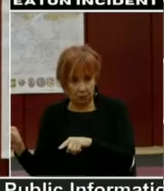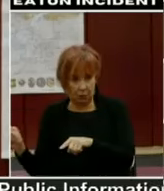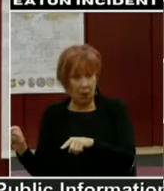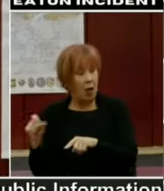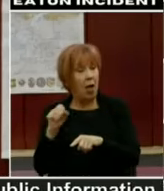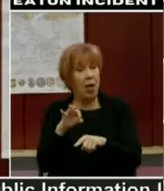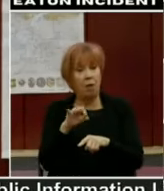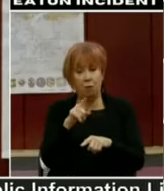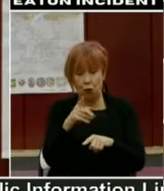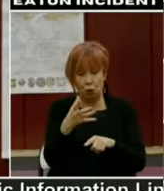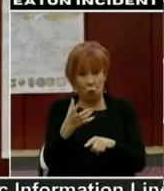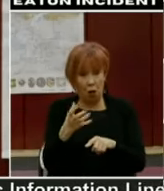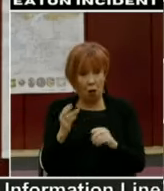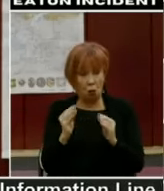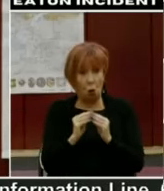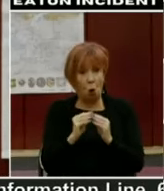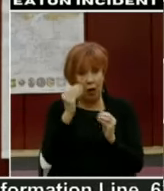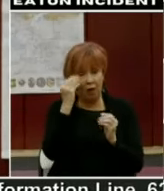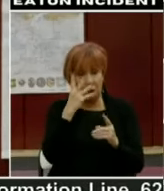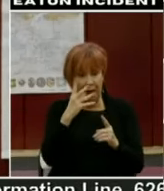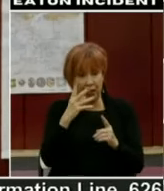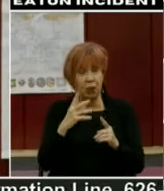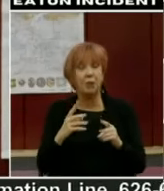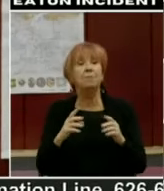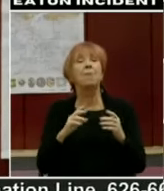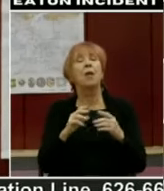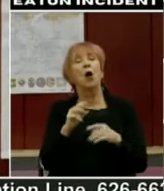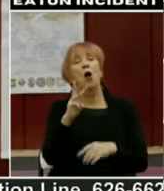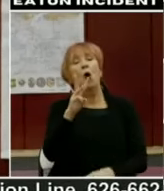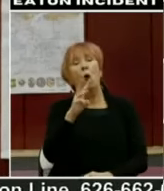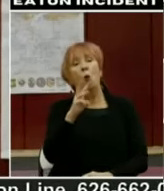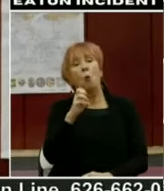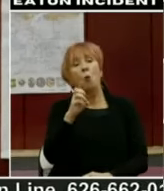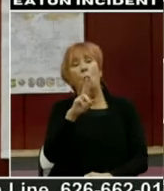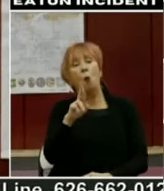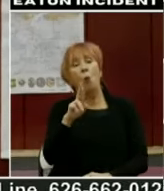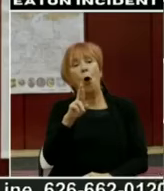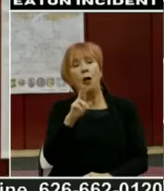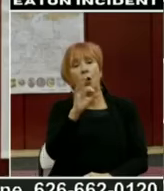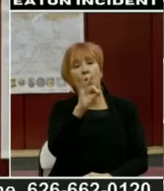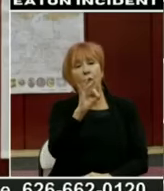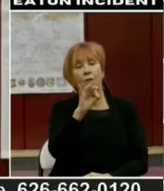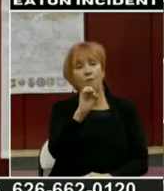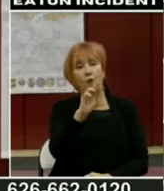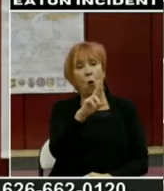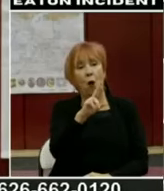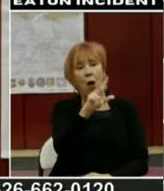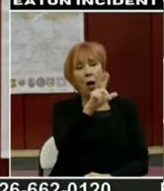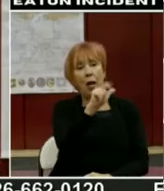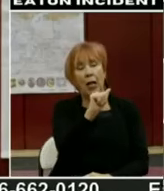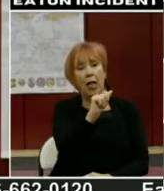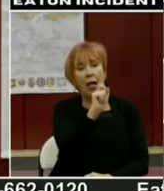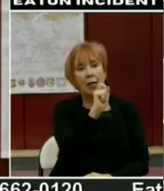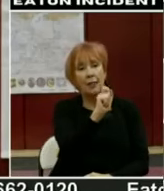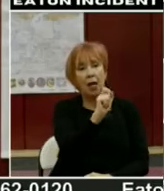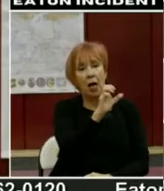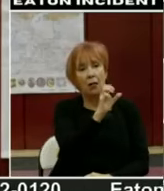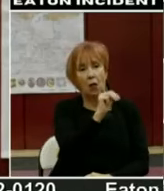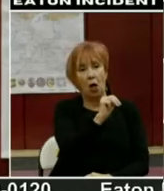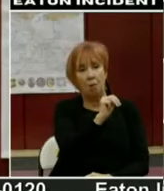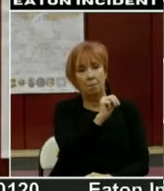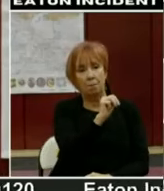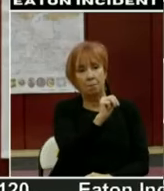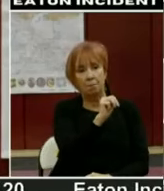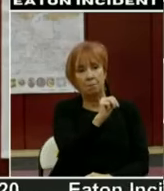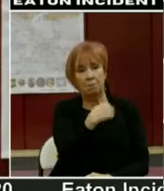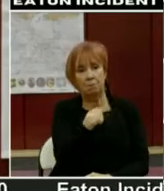usable or not yet, you can go to water4la.com, water4la.com spelled out. We are distributing